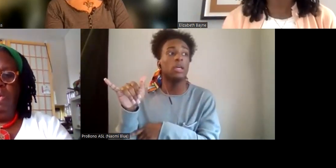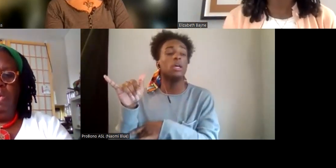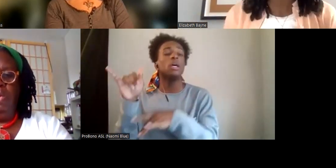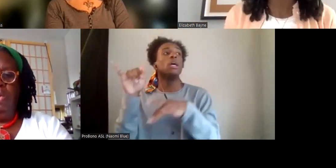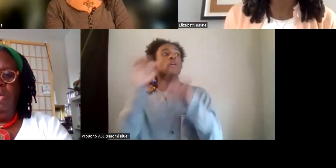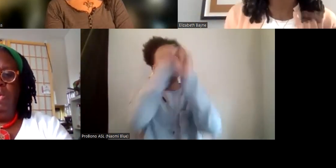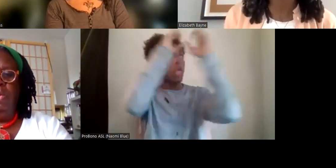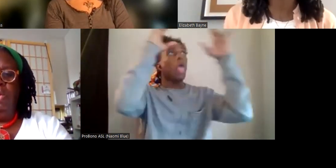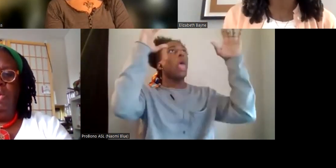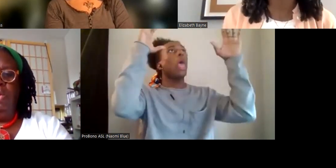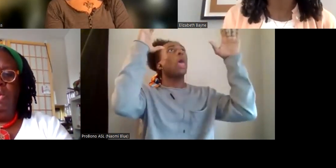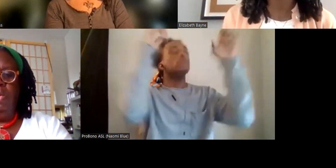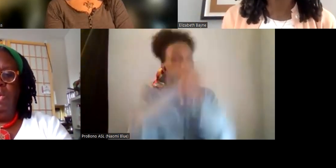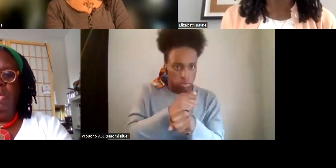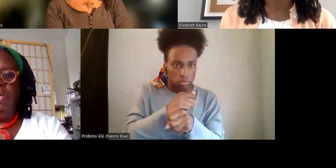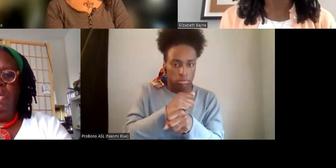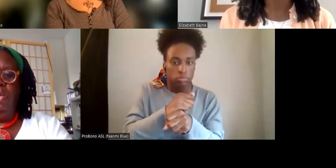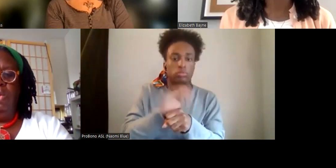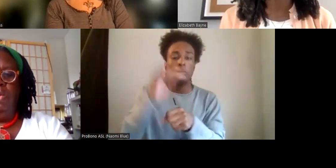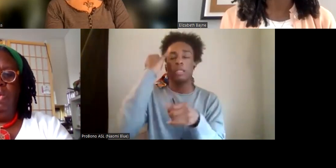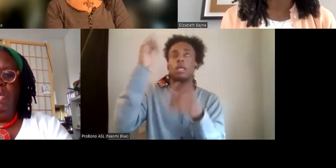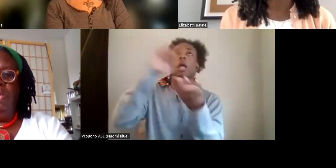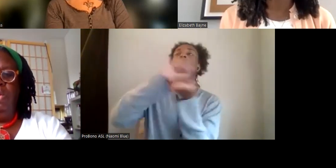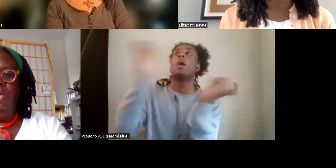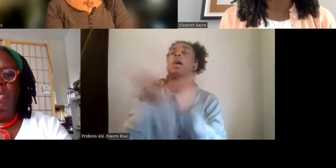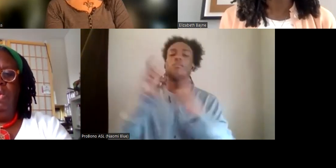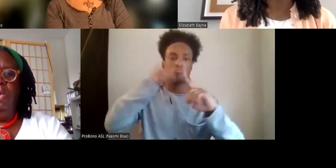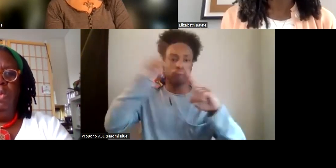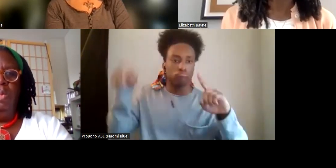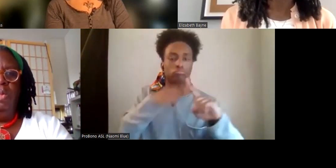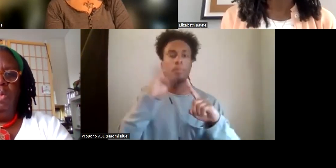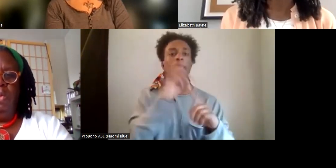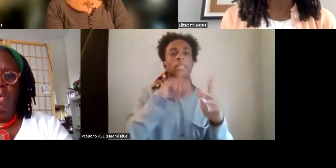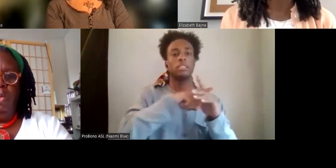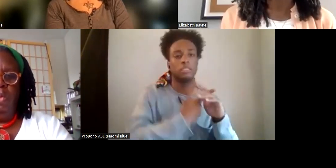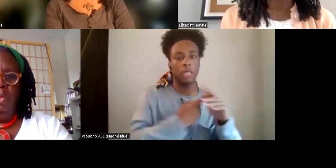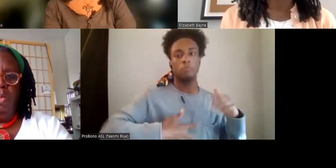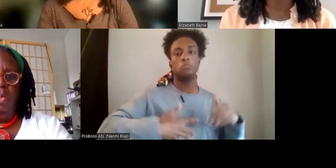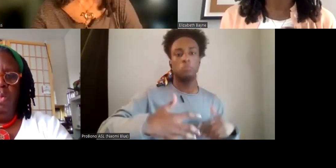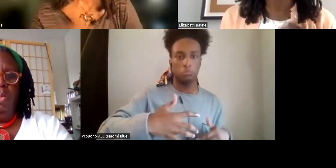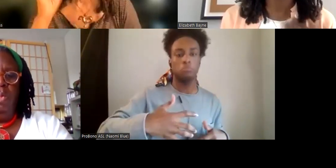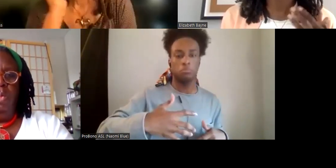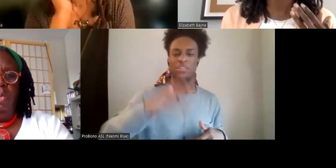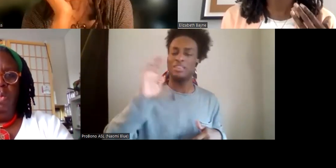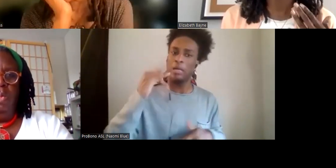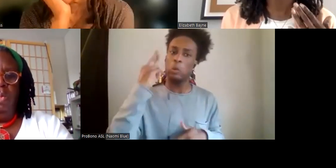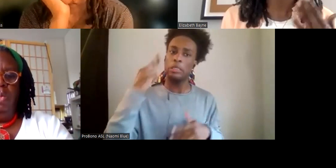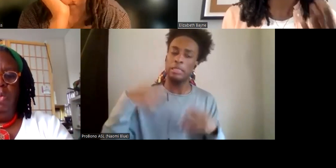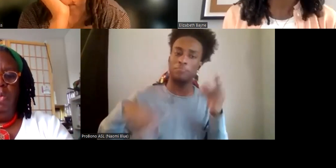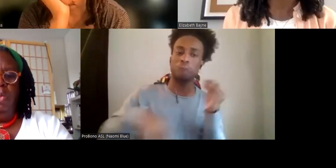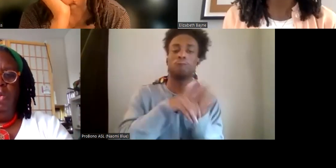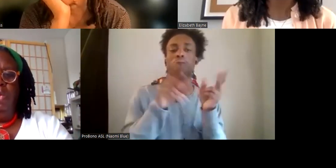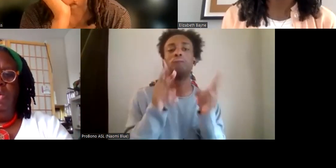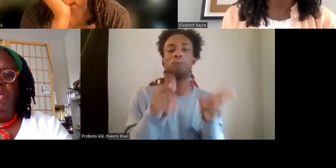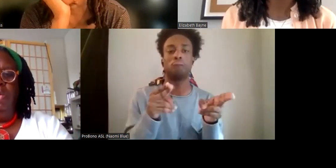but that's why I chose this particular clip. And also just because we tell mothers about what they should be